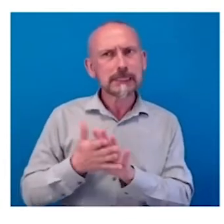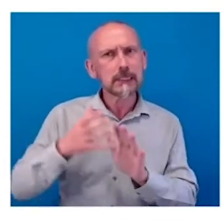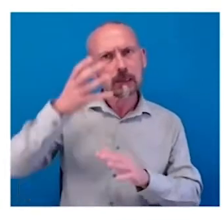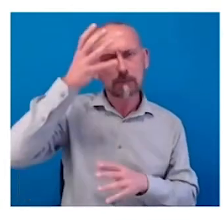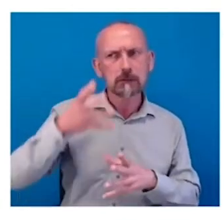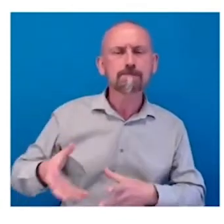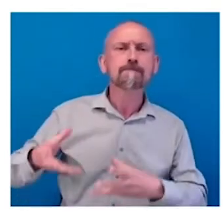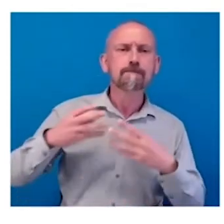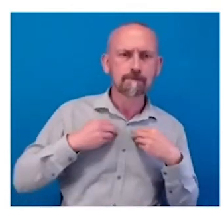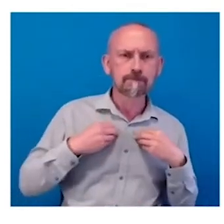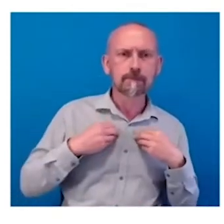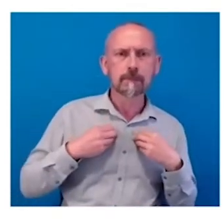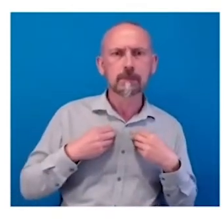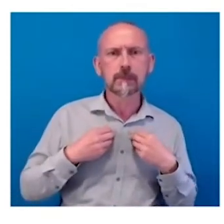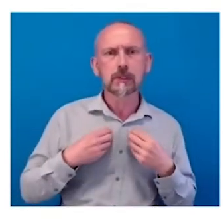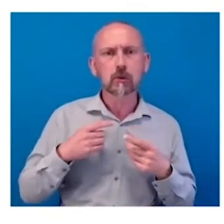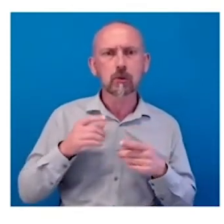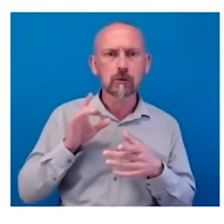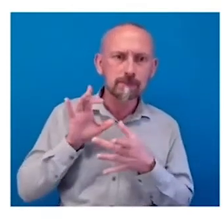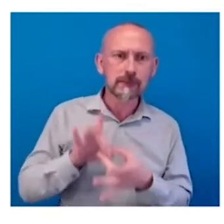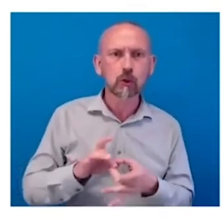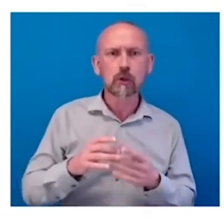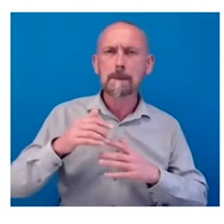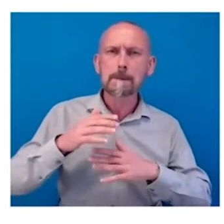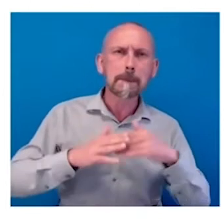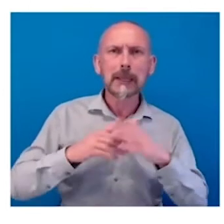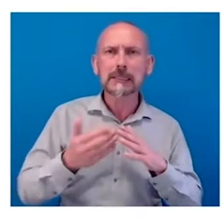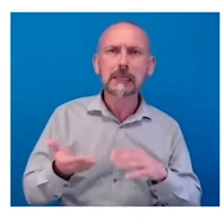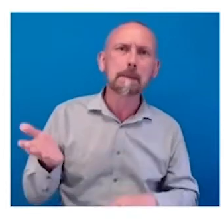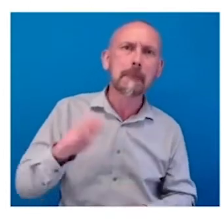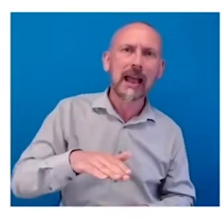agenda, and really trying to